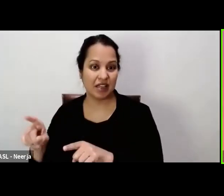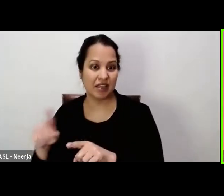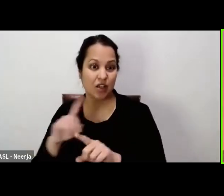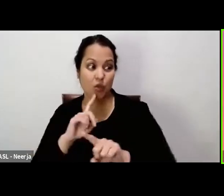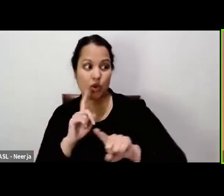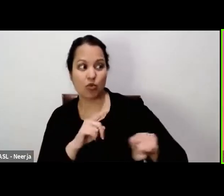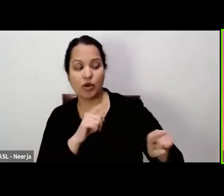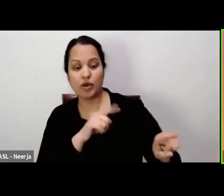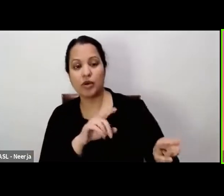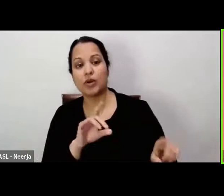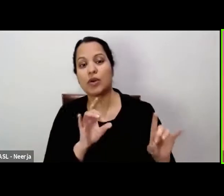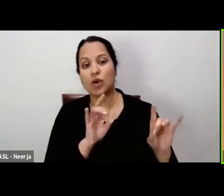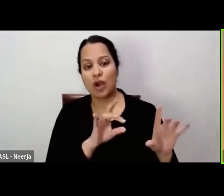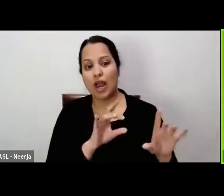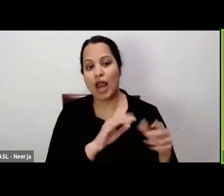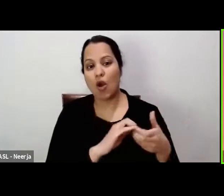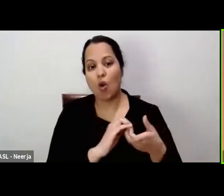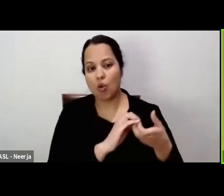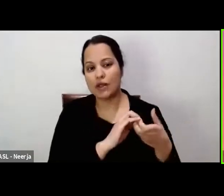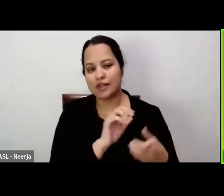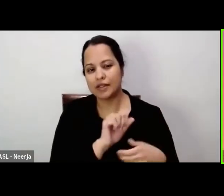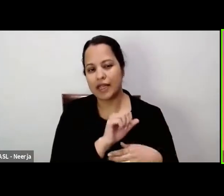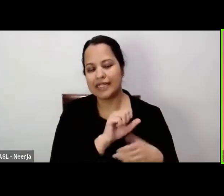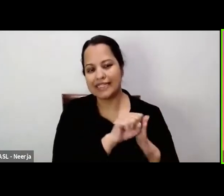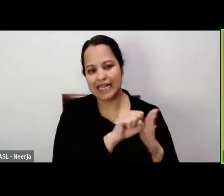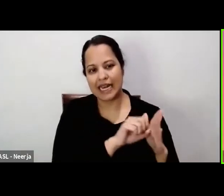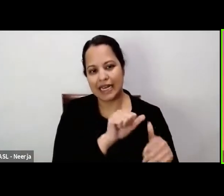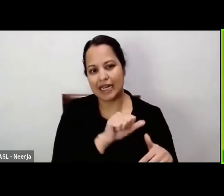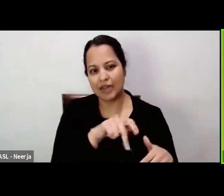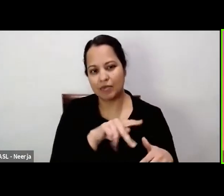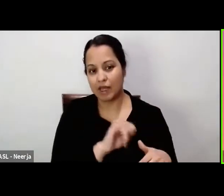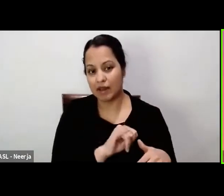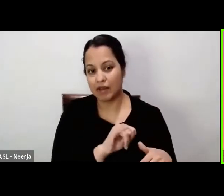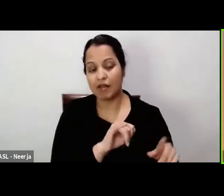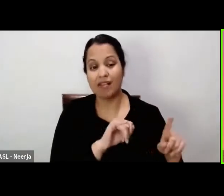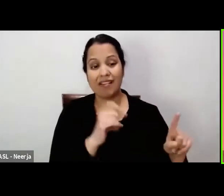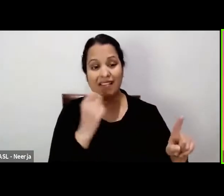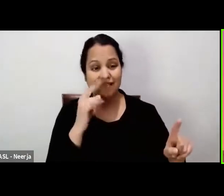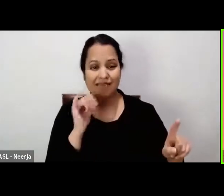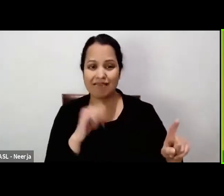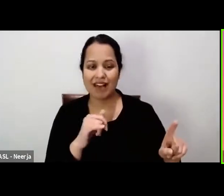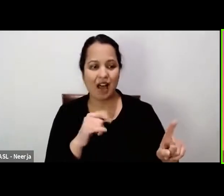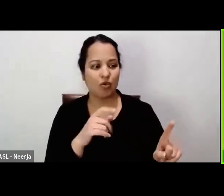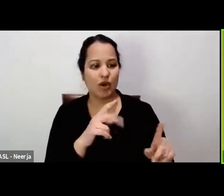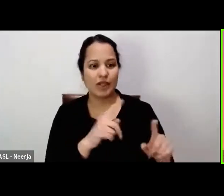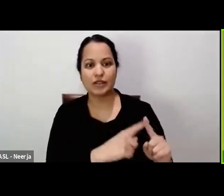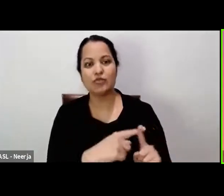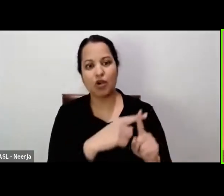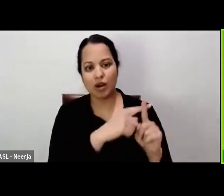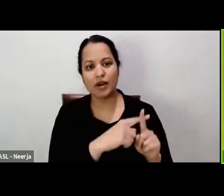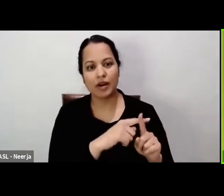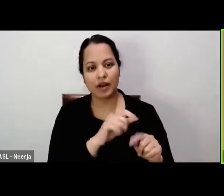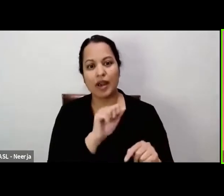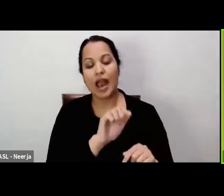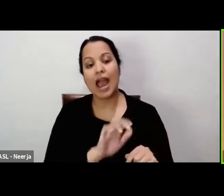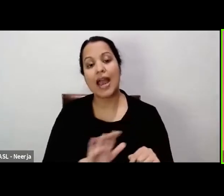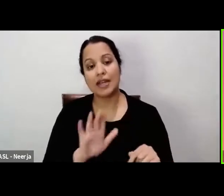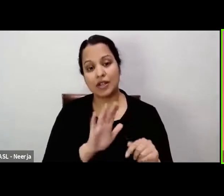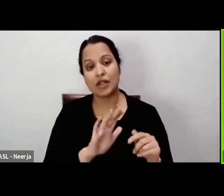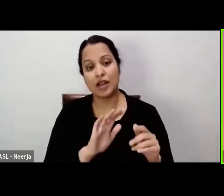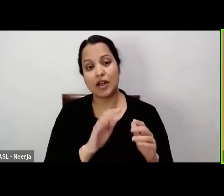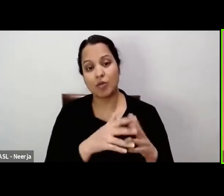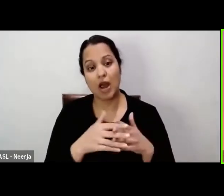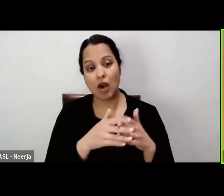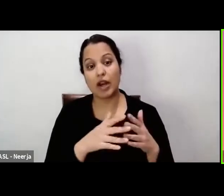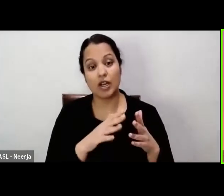Hate Coalition. Those were all hate incidents targeting Asian American community members. And so we know that